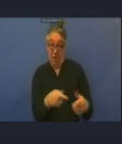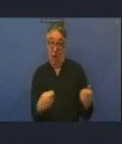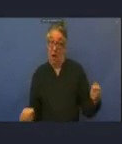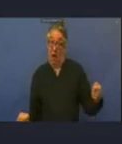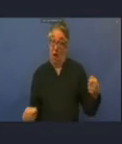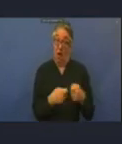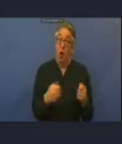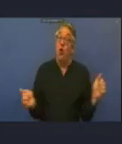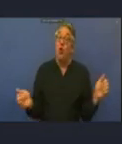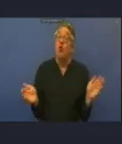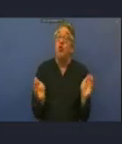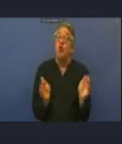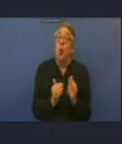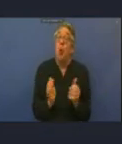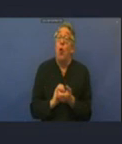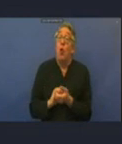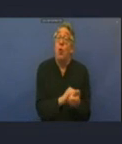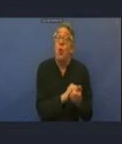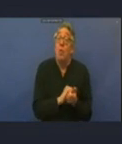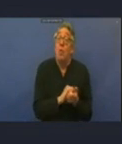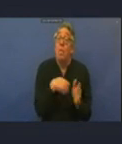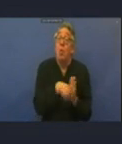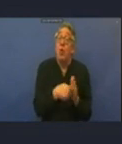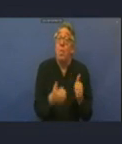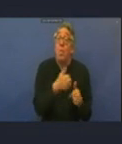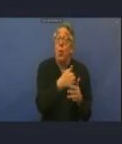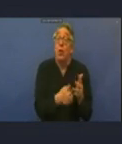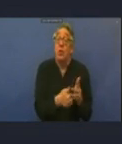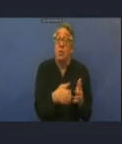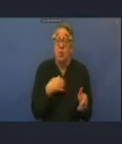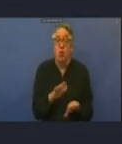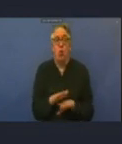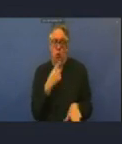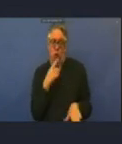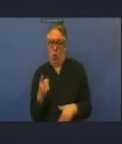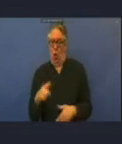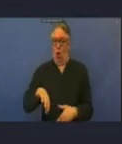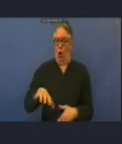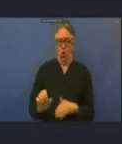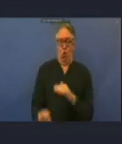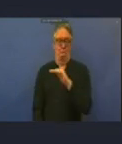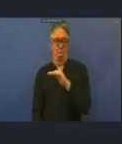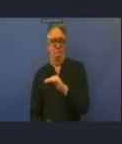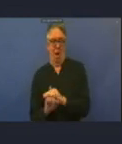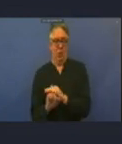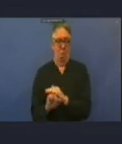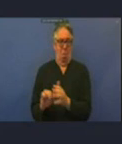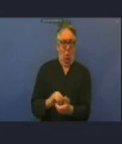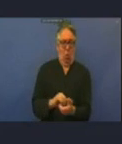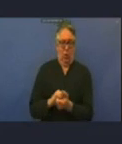projects priorities, there is no restriction what type of organization that is.